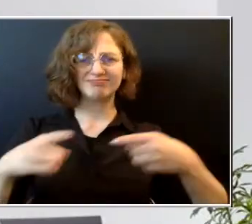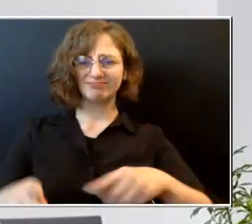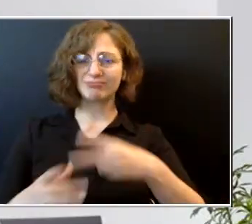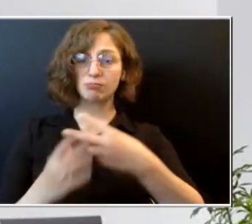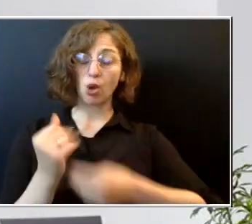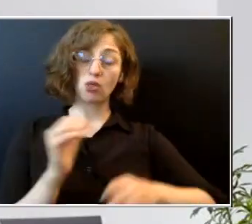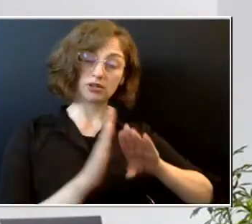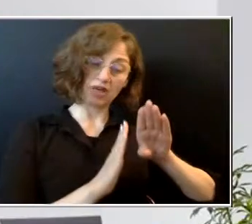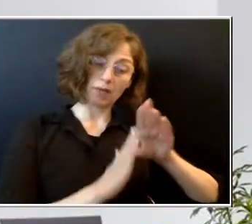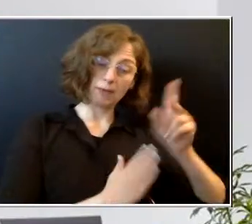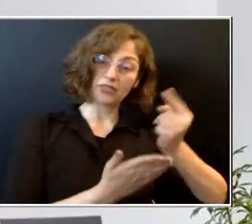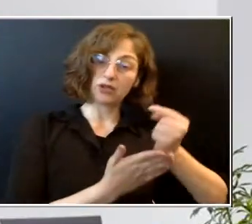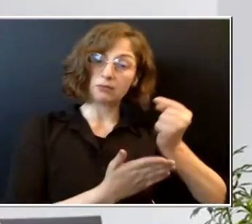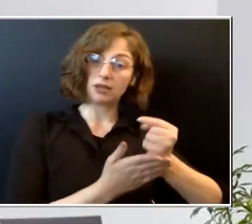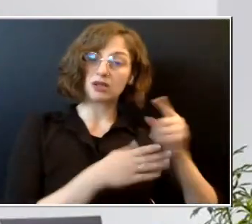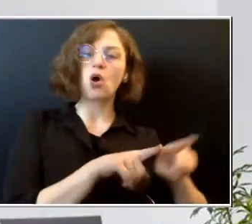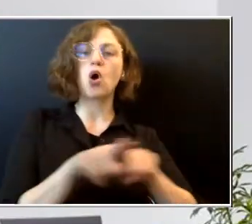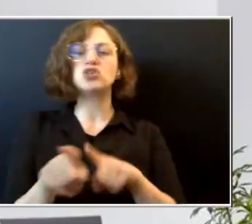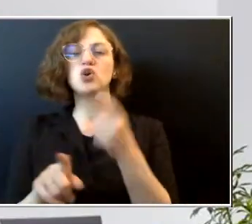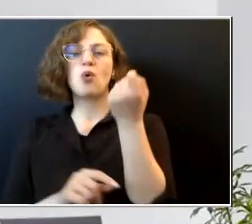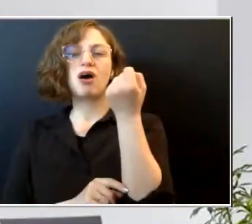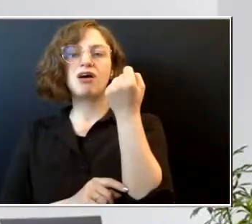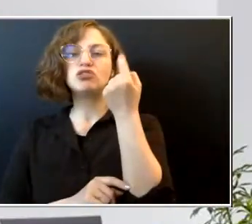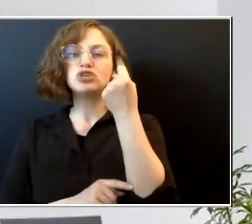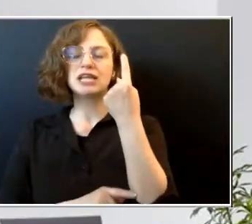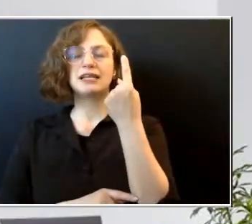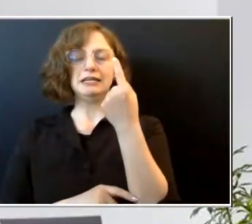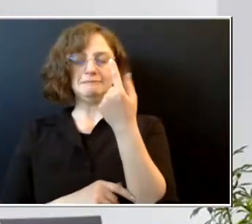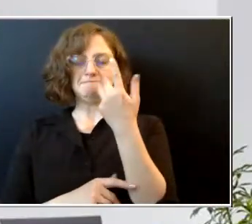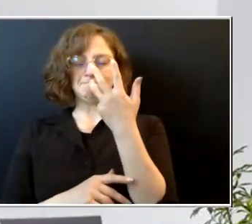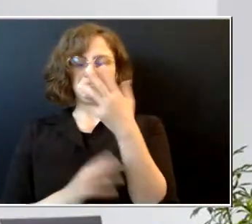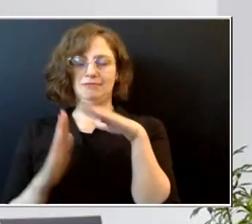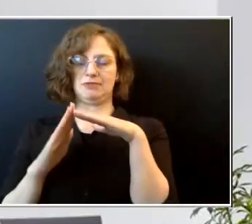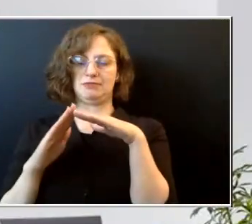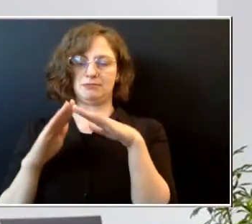but also in understanding the basis of disease.